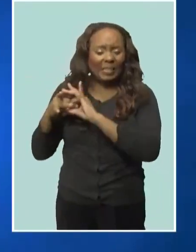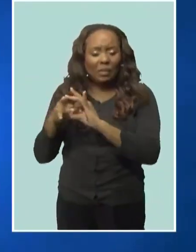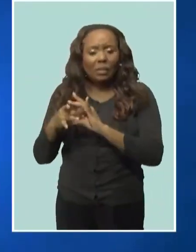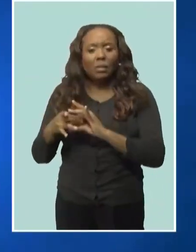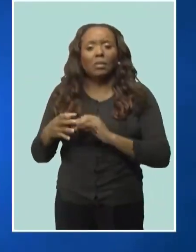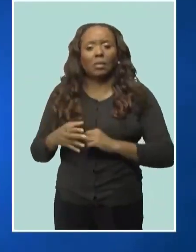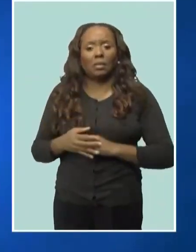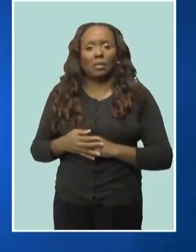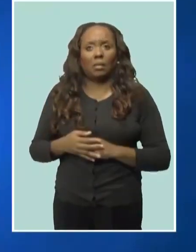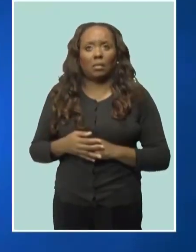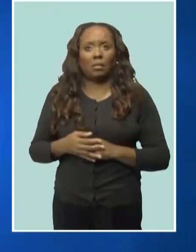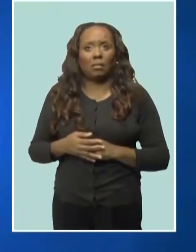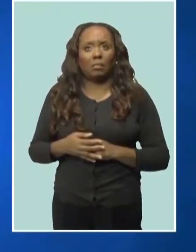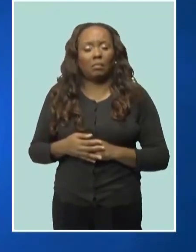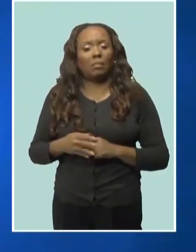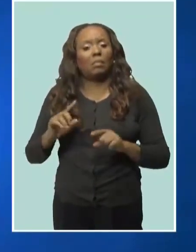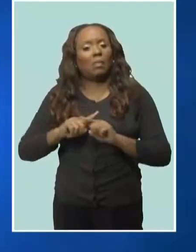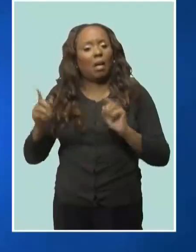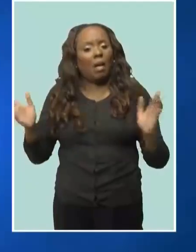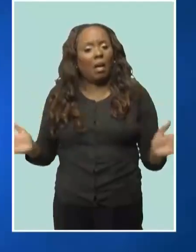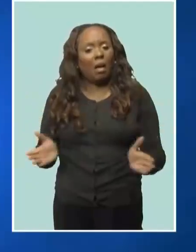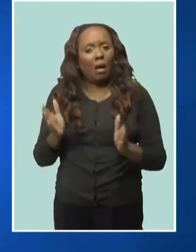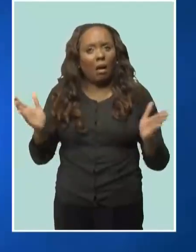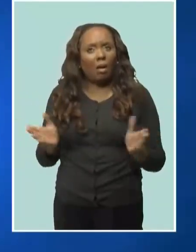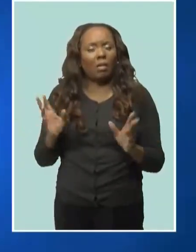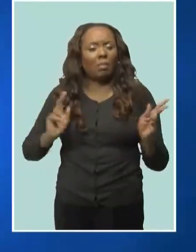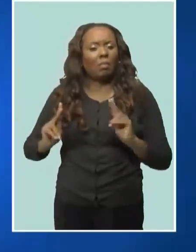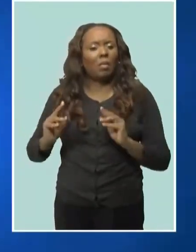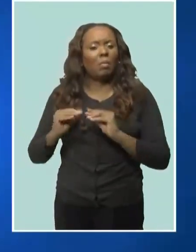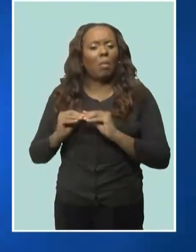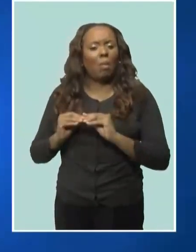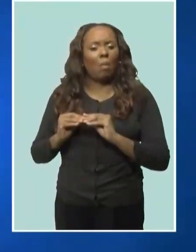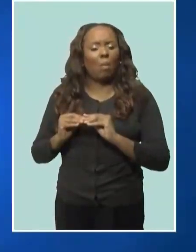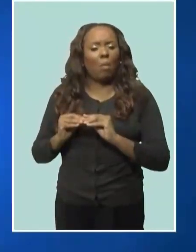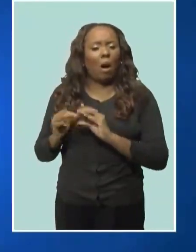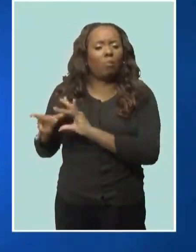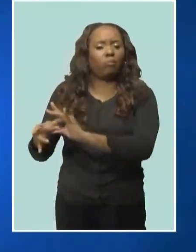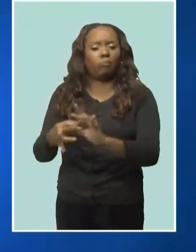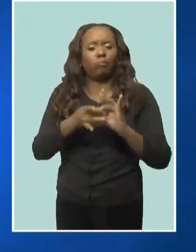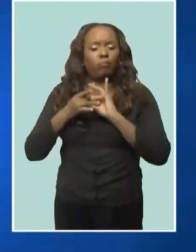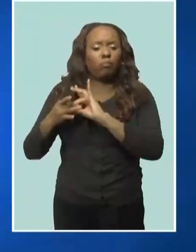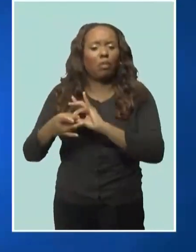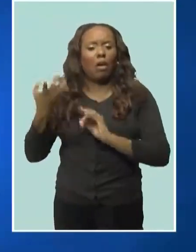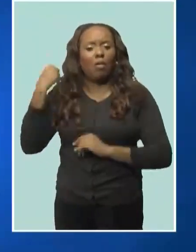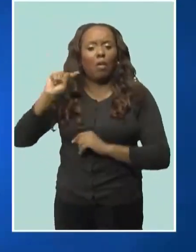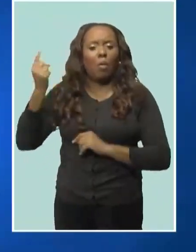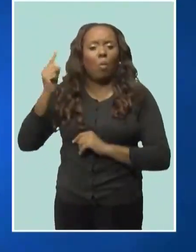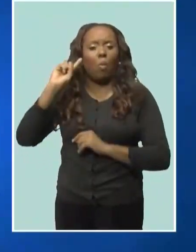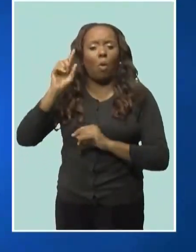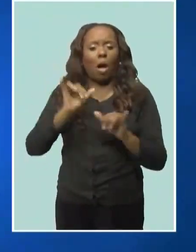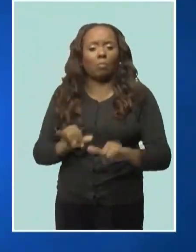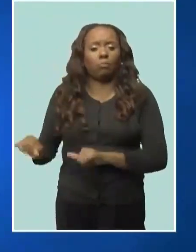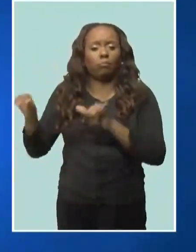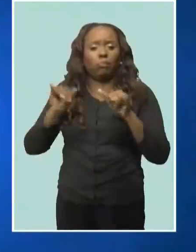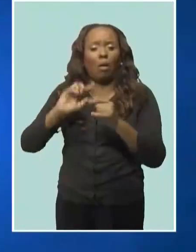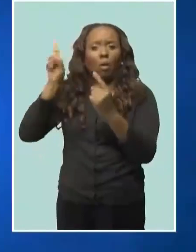it is to encourage them for the unity of purpose in what we do.